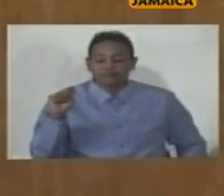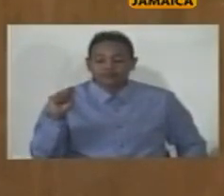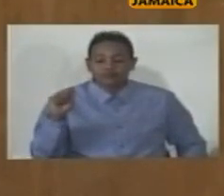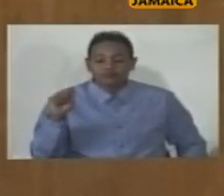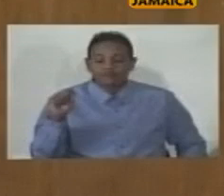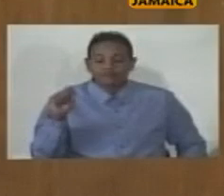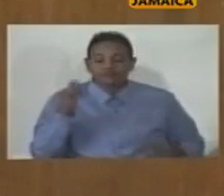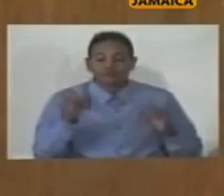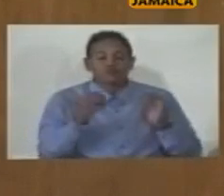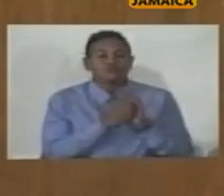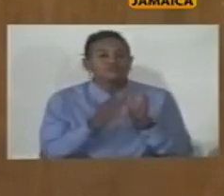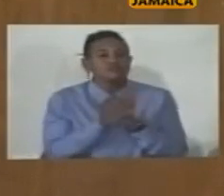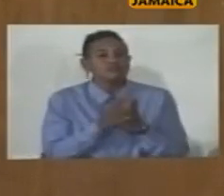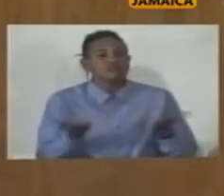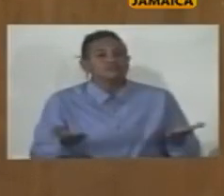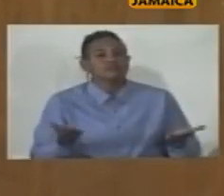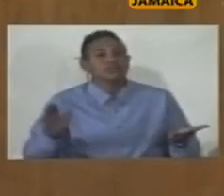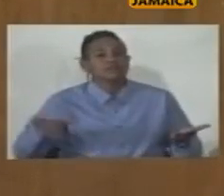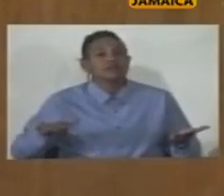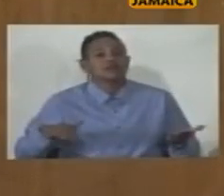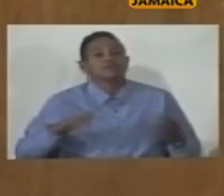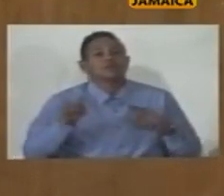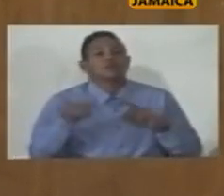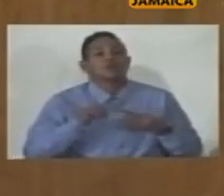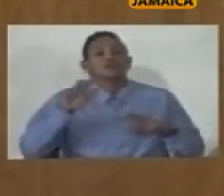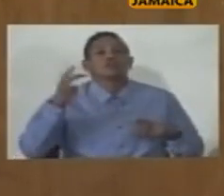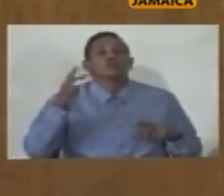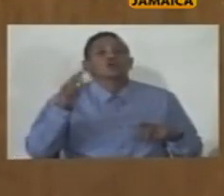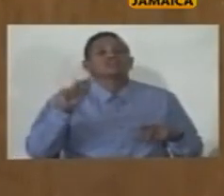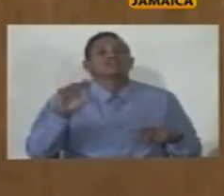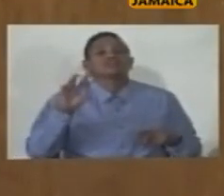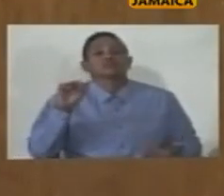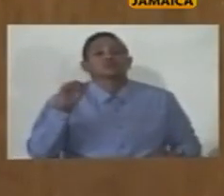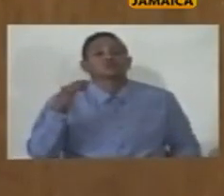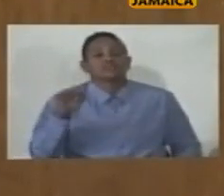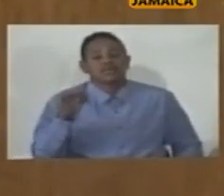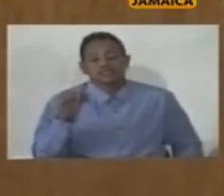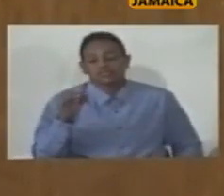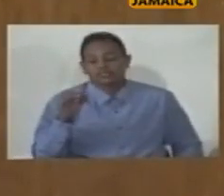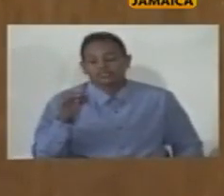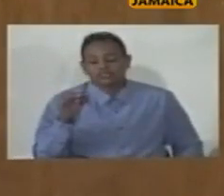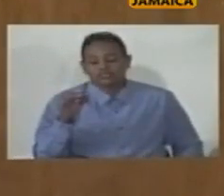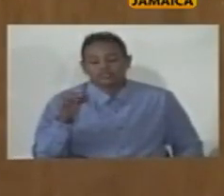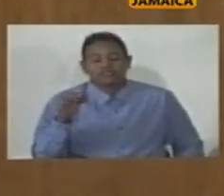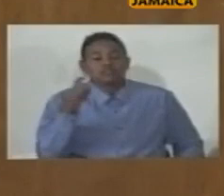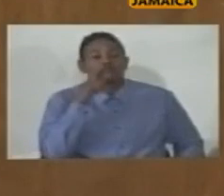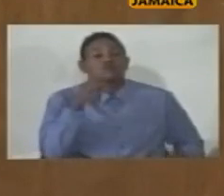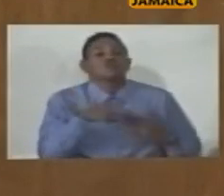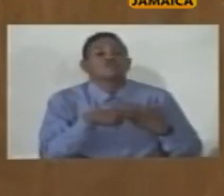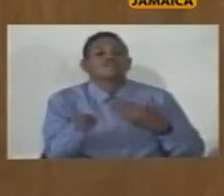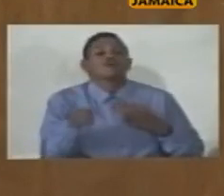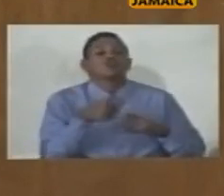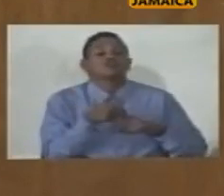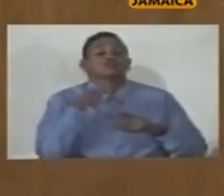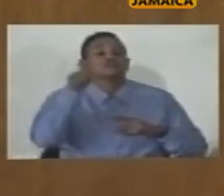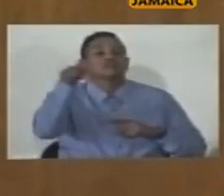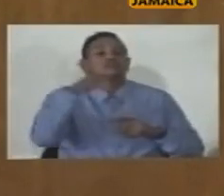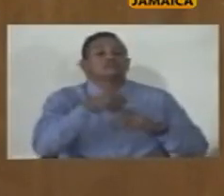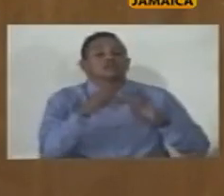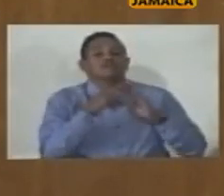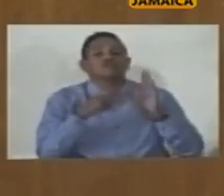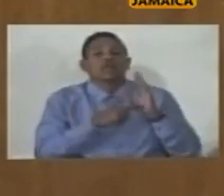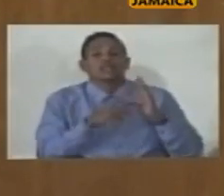which was laid on the table of the House on the 3rd day of December 2019, be referred to the